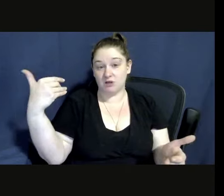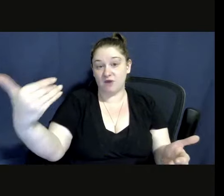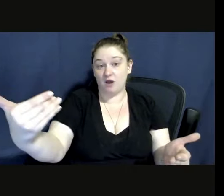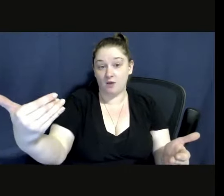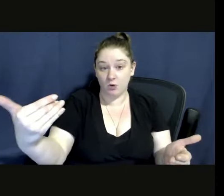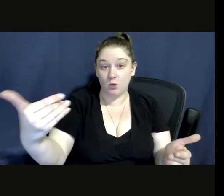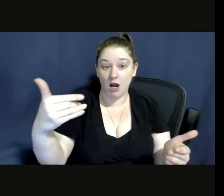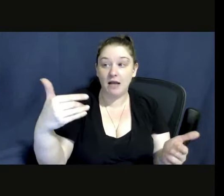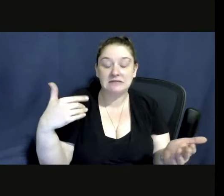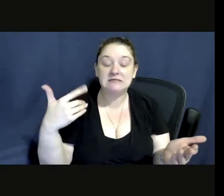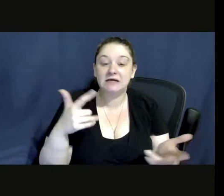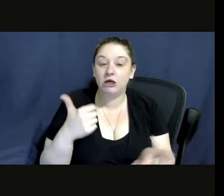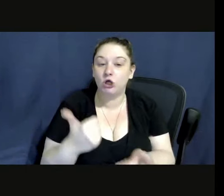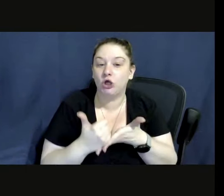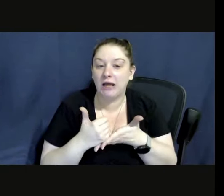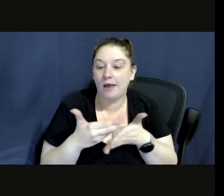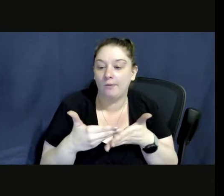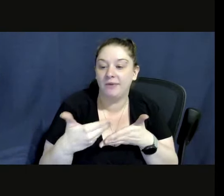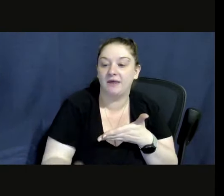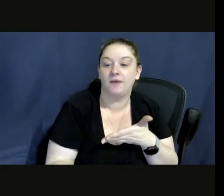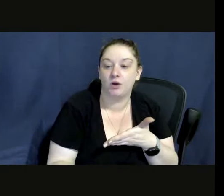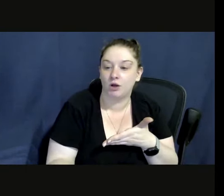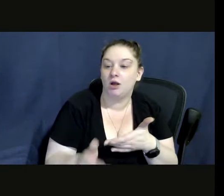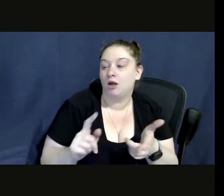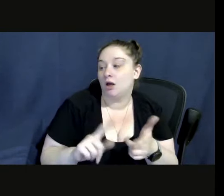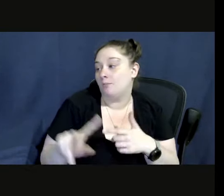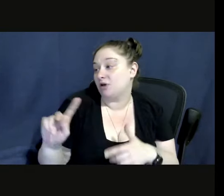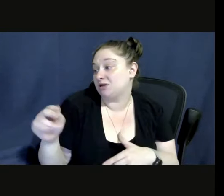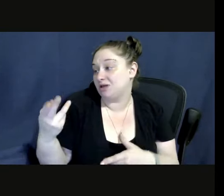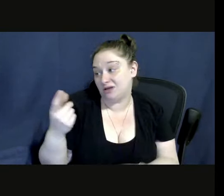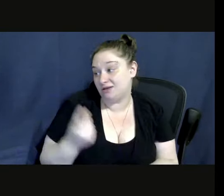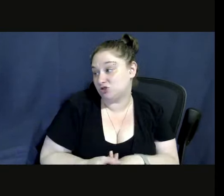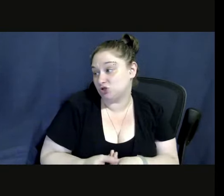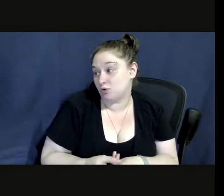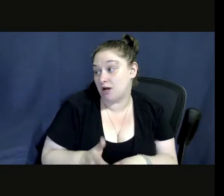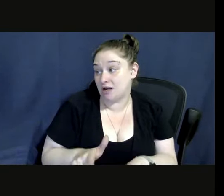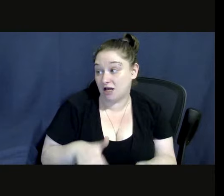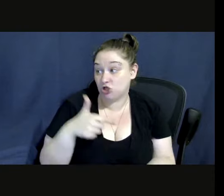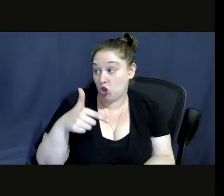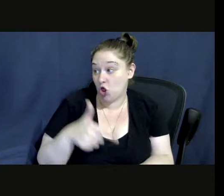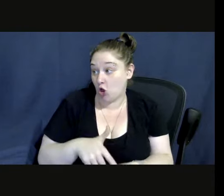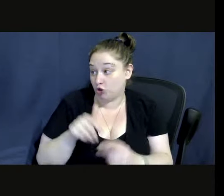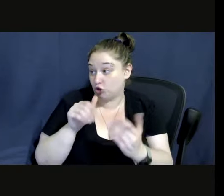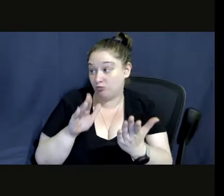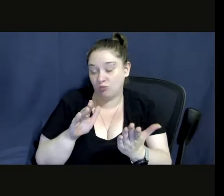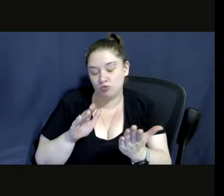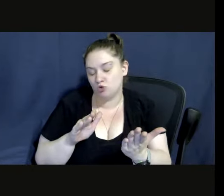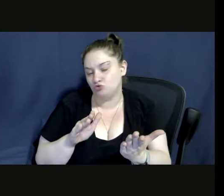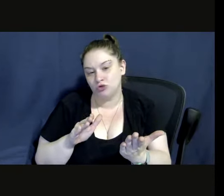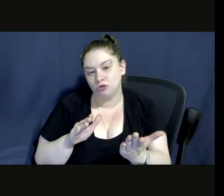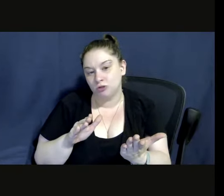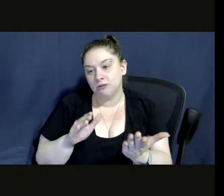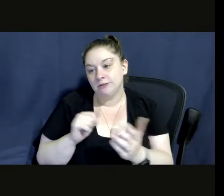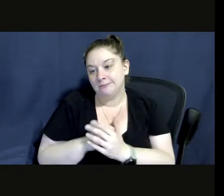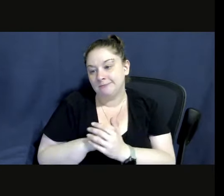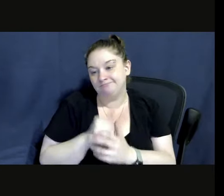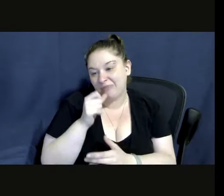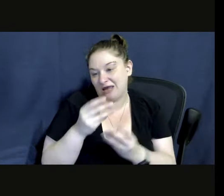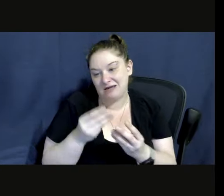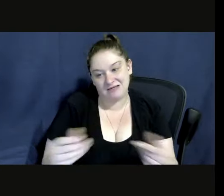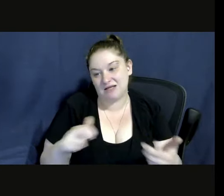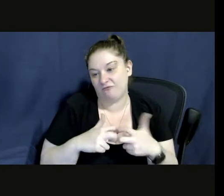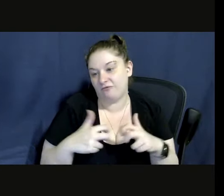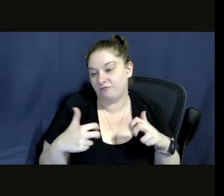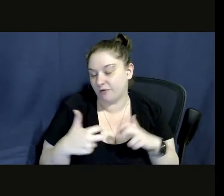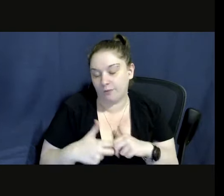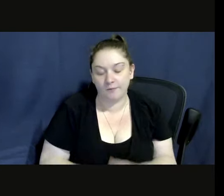help for sure. But Keith is correct. As a long-term measure, it doesn't solve the problem.